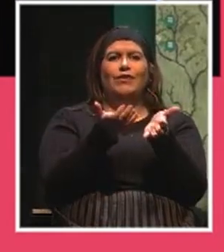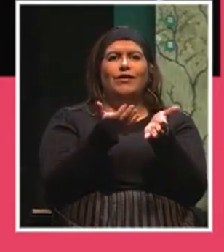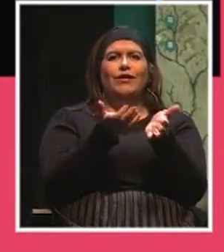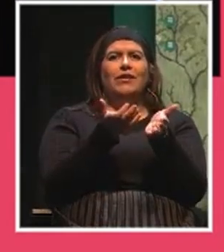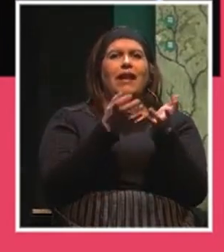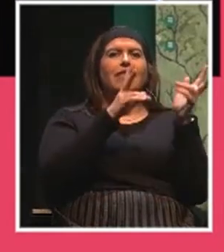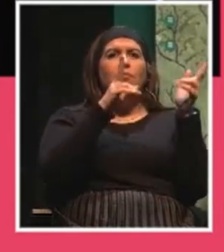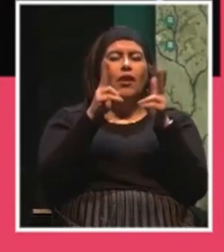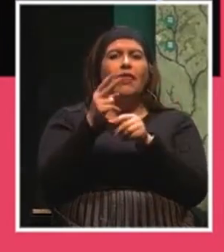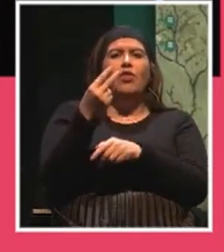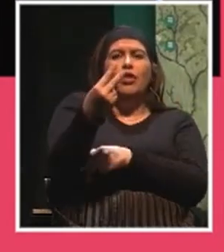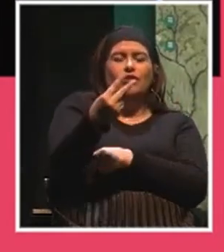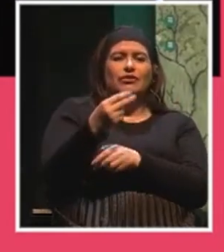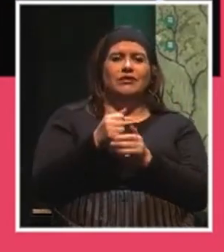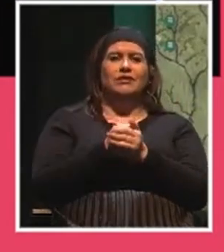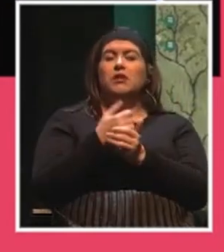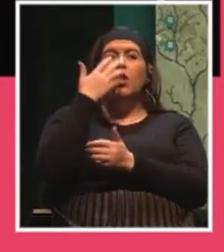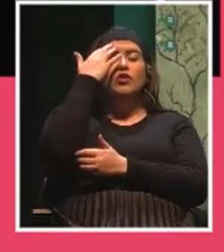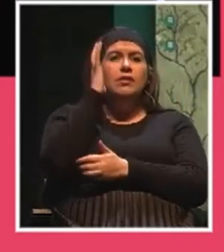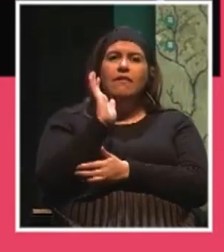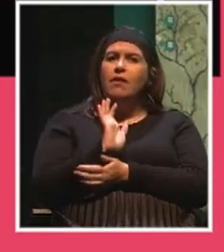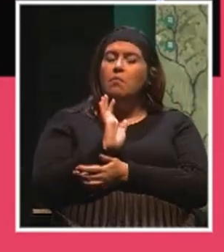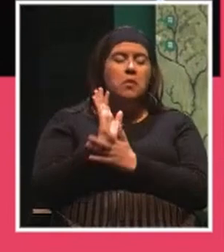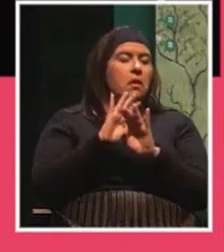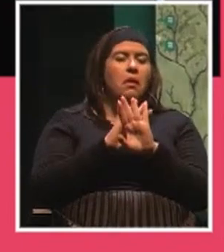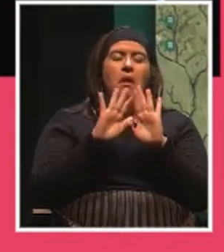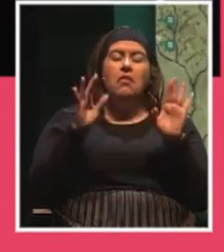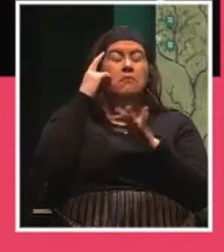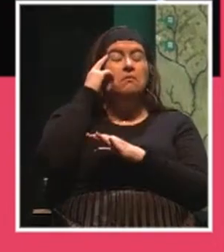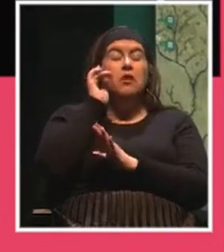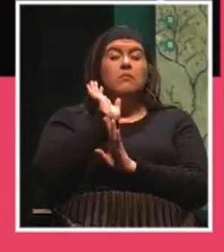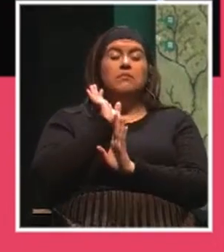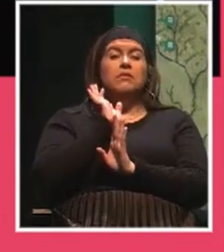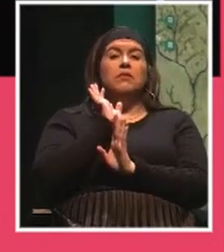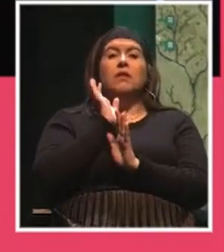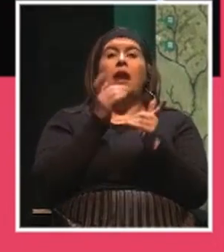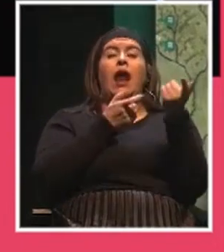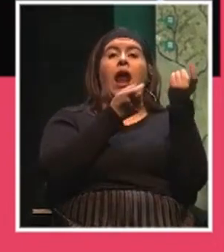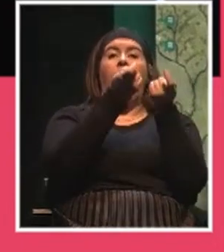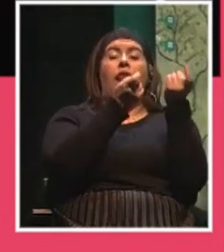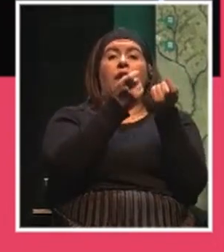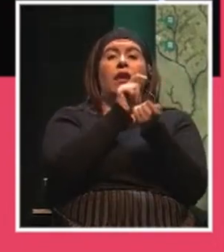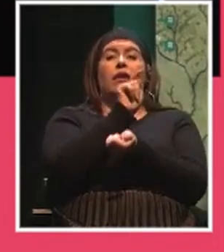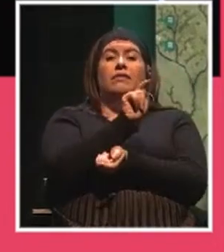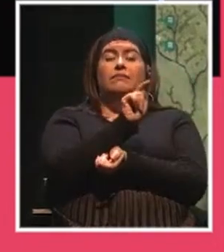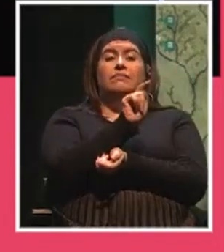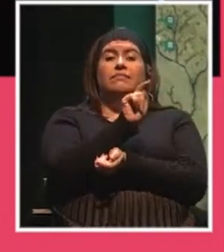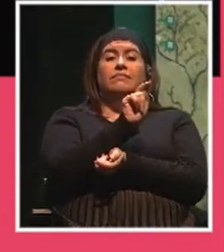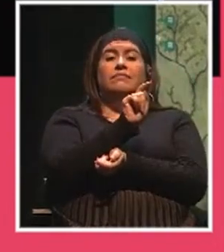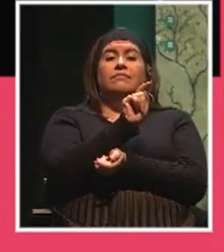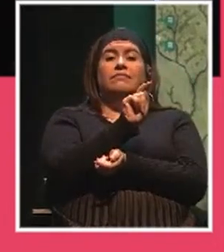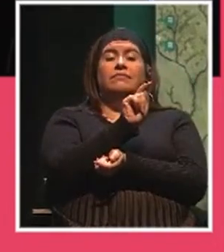of Game of Thrones. They didn't know. You know, it's in business, in the entertainment business, it's a crapshoot. You never know.